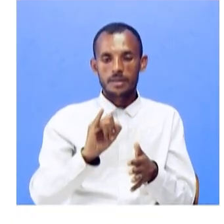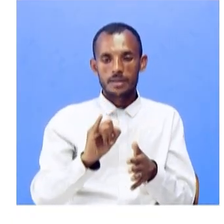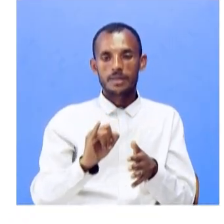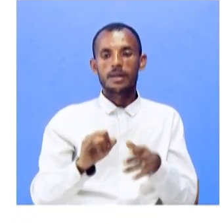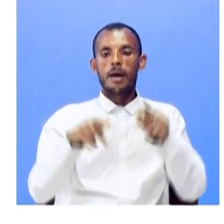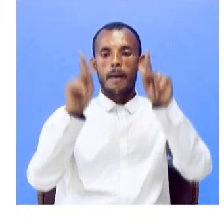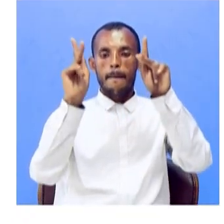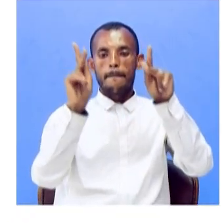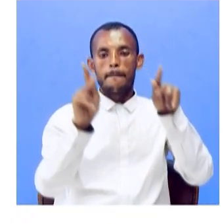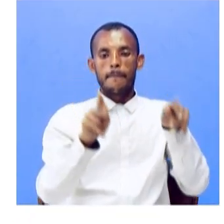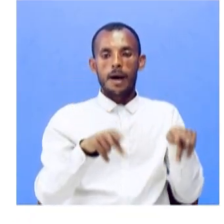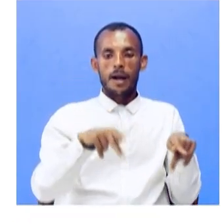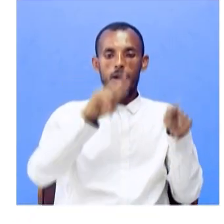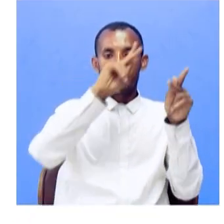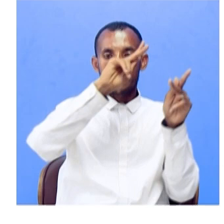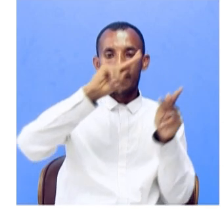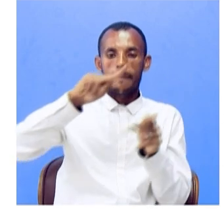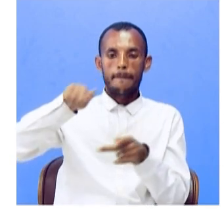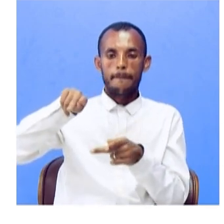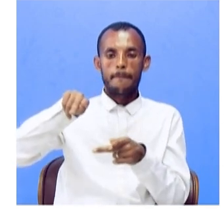a parallelogram.